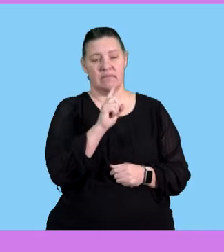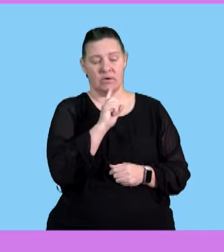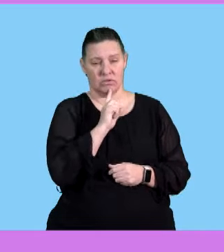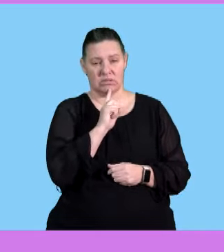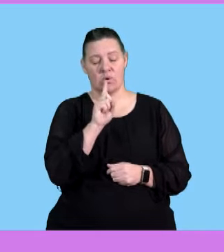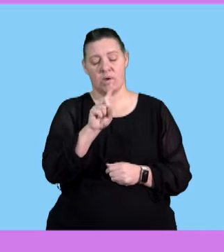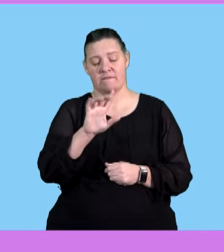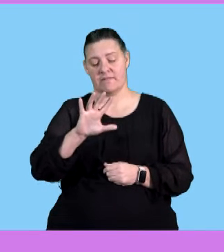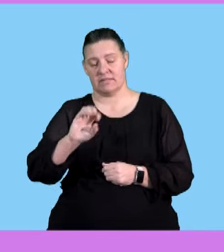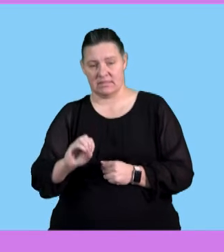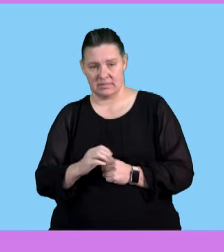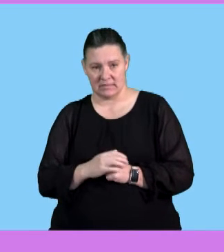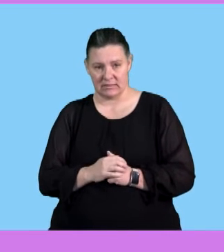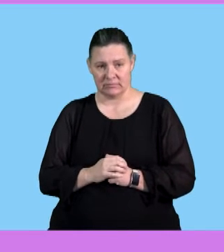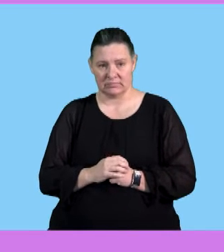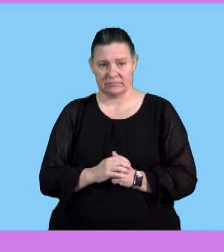got